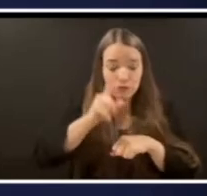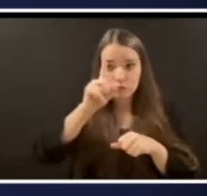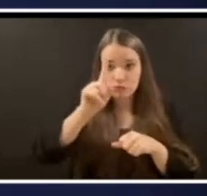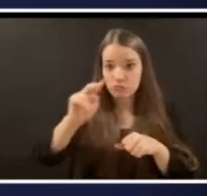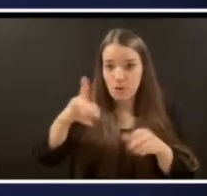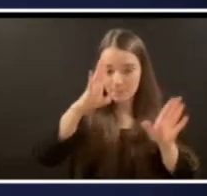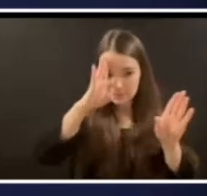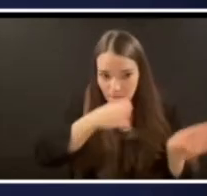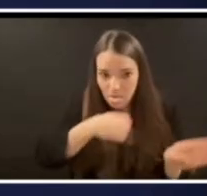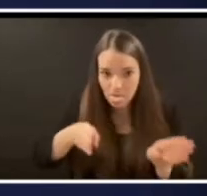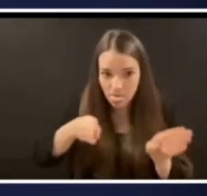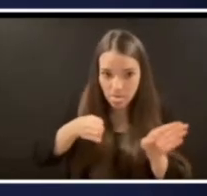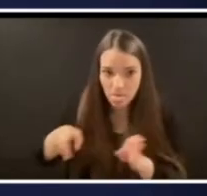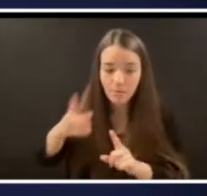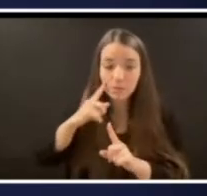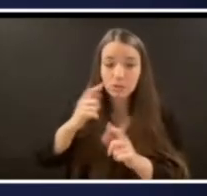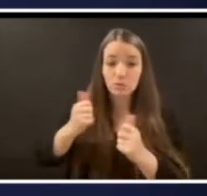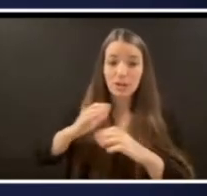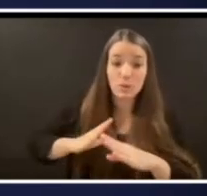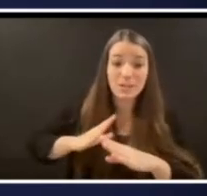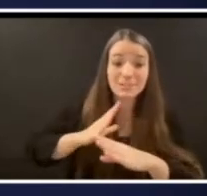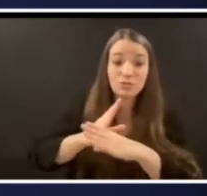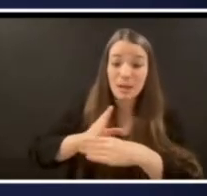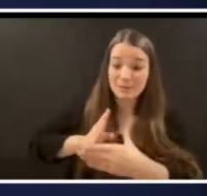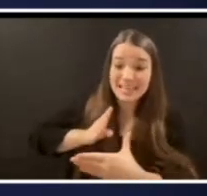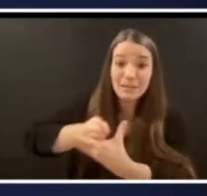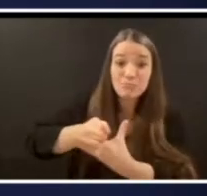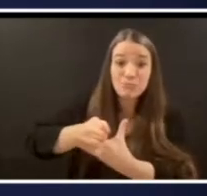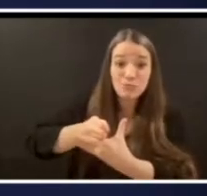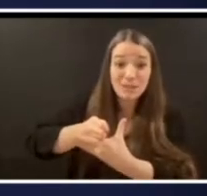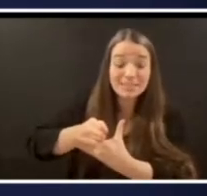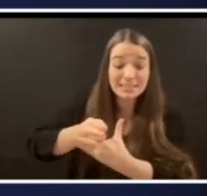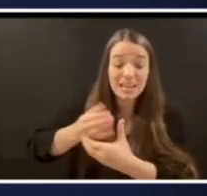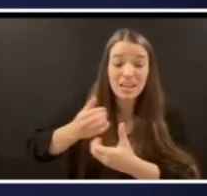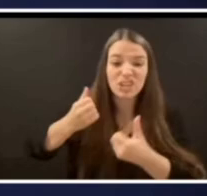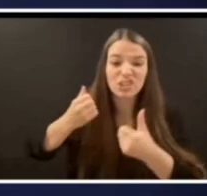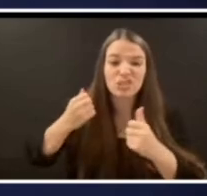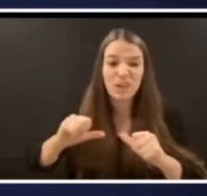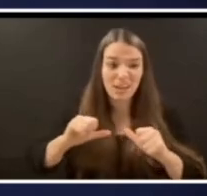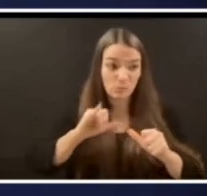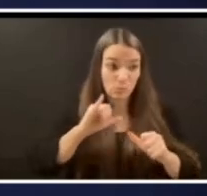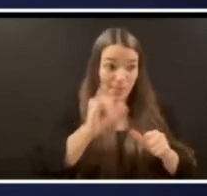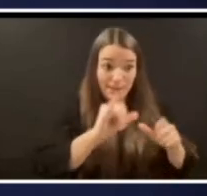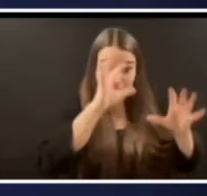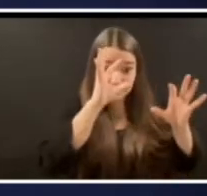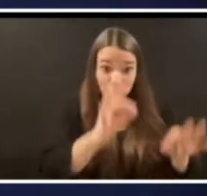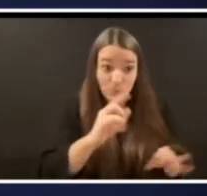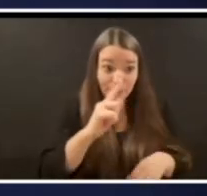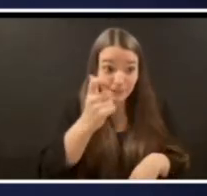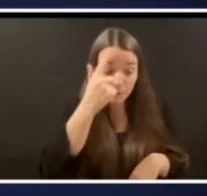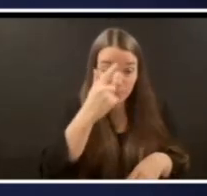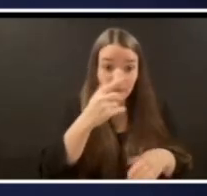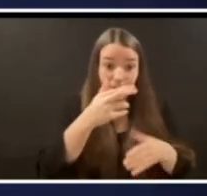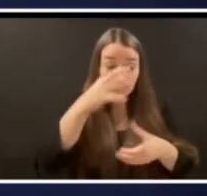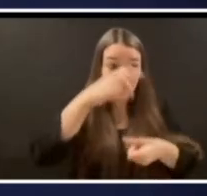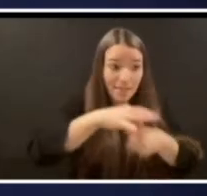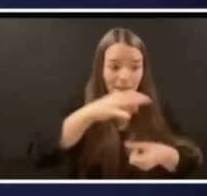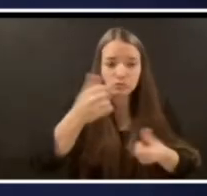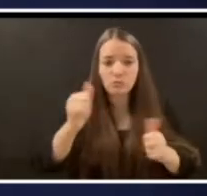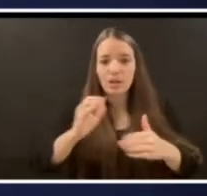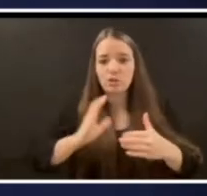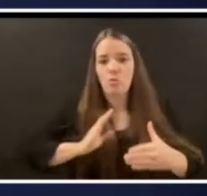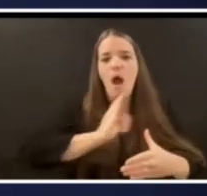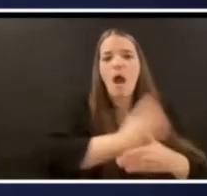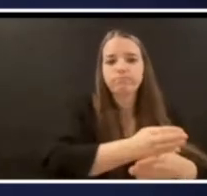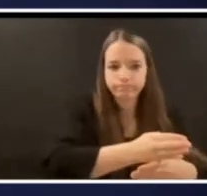obstruct, influence, and impede this official proceeding, the central moment for the lawful